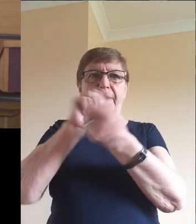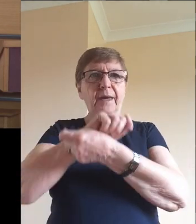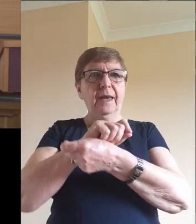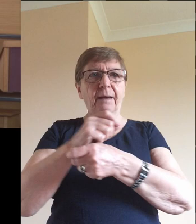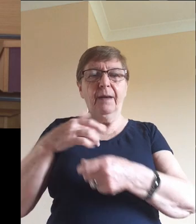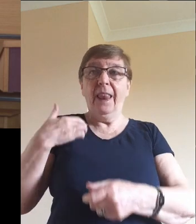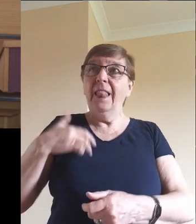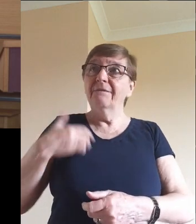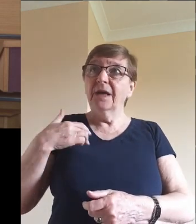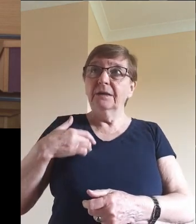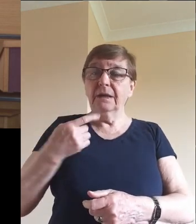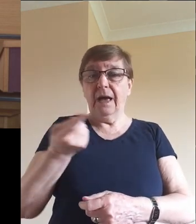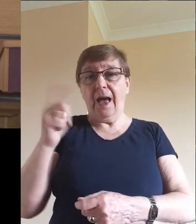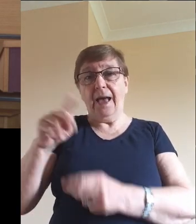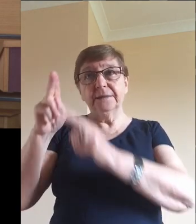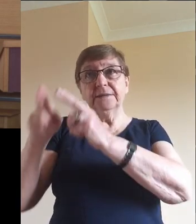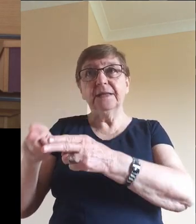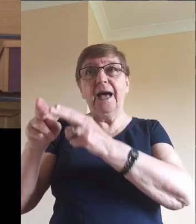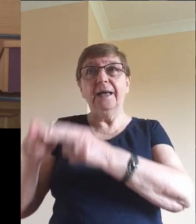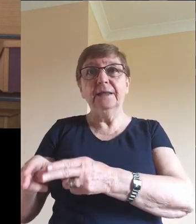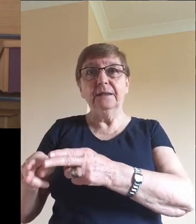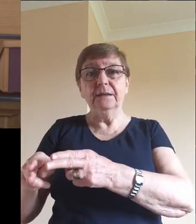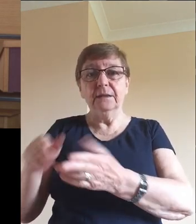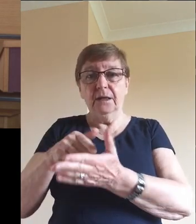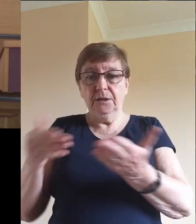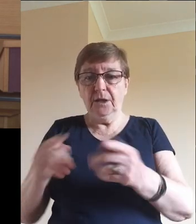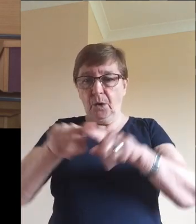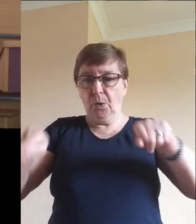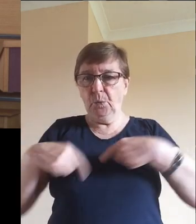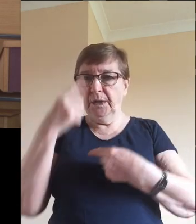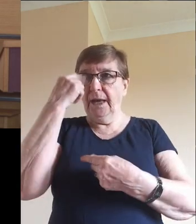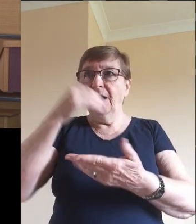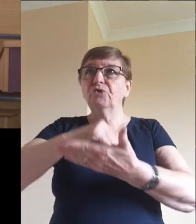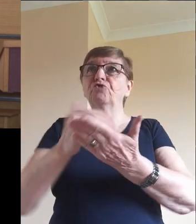us that we might share in the joy of your kingdom.